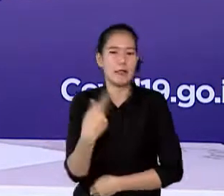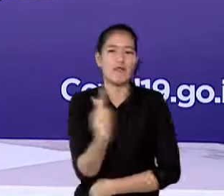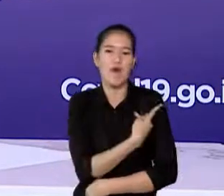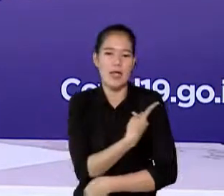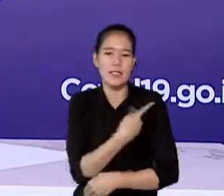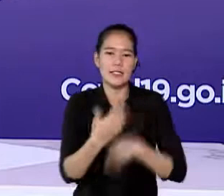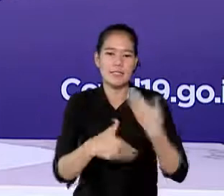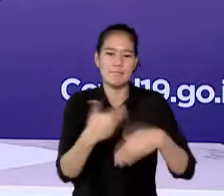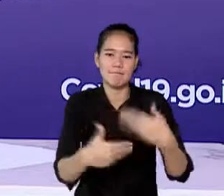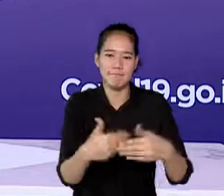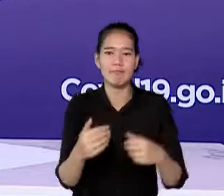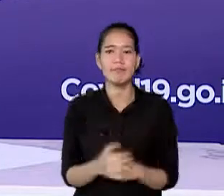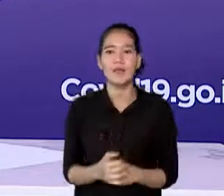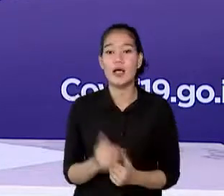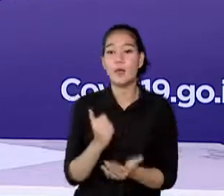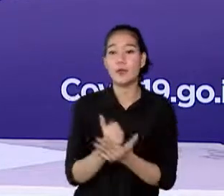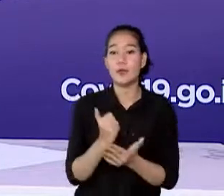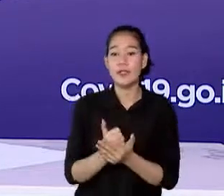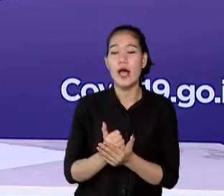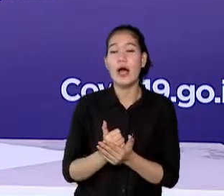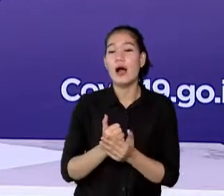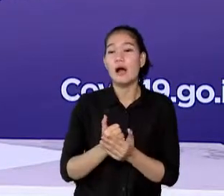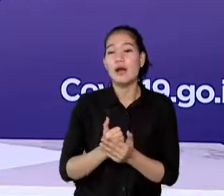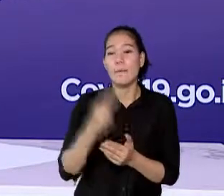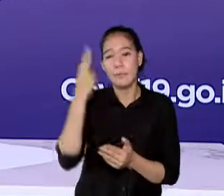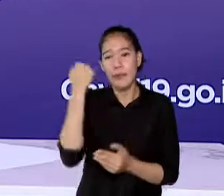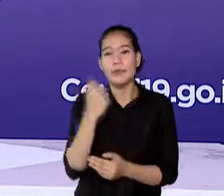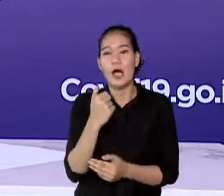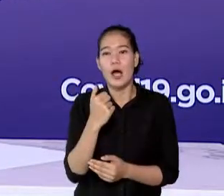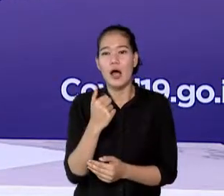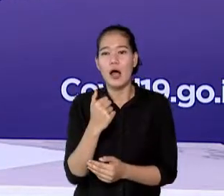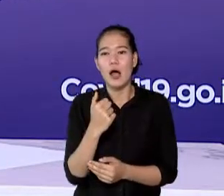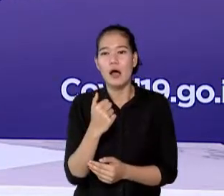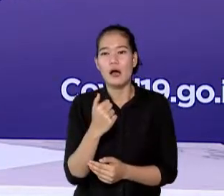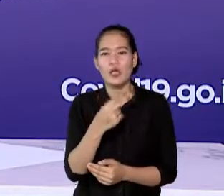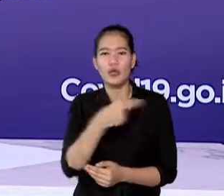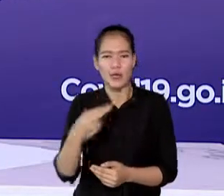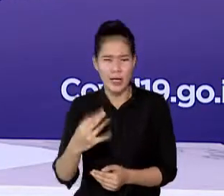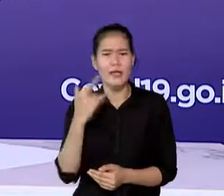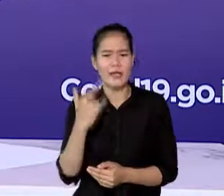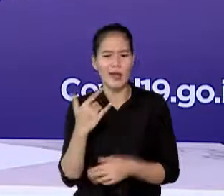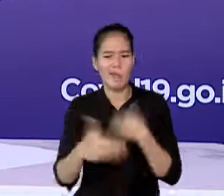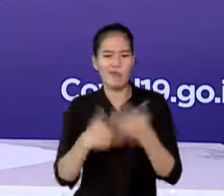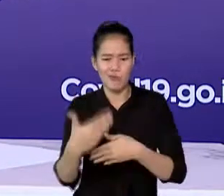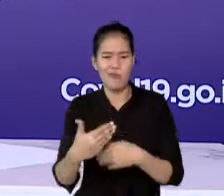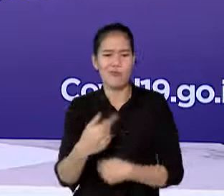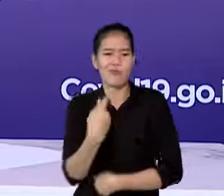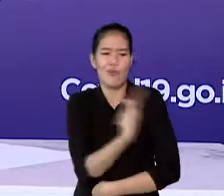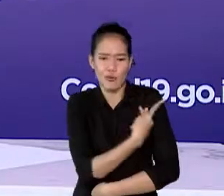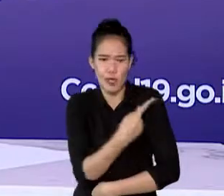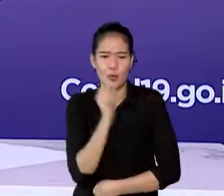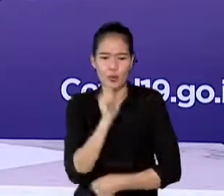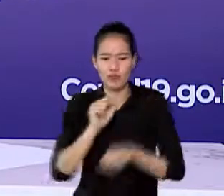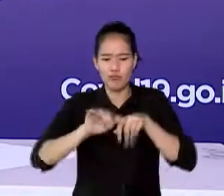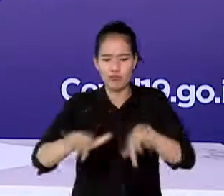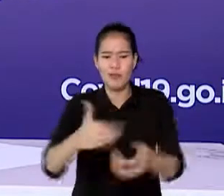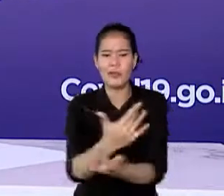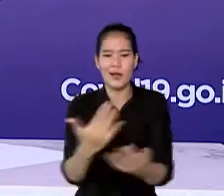In principle, the government of Indonesia continues to strive to provide vaccines for all Indonesian